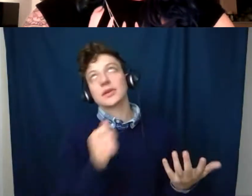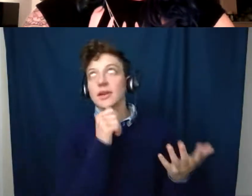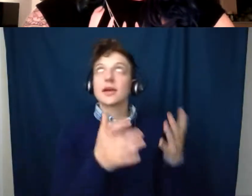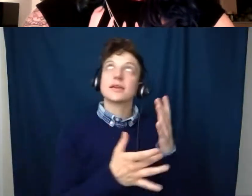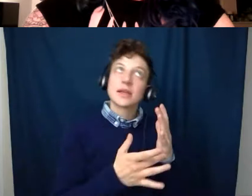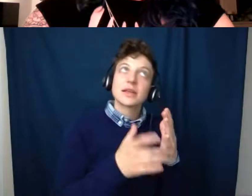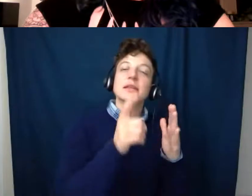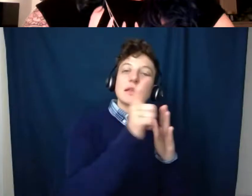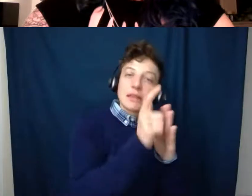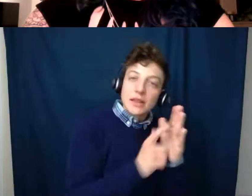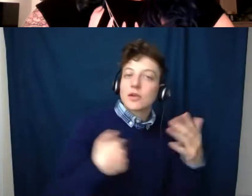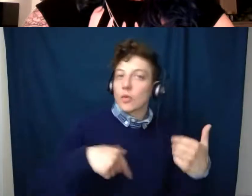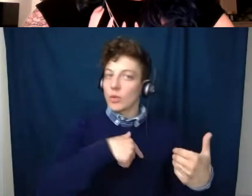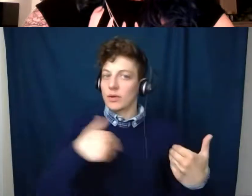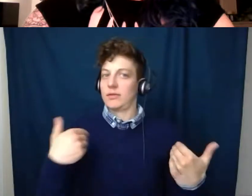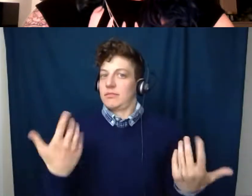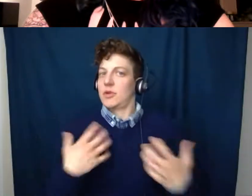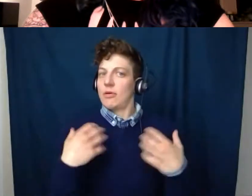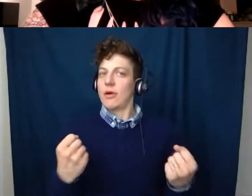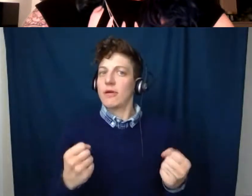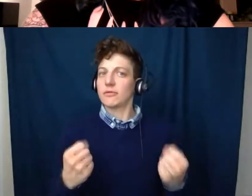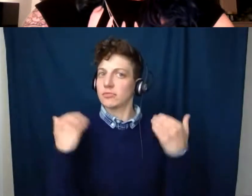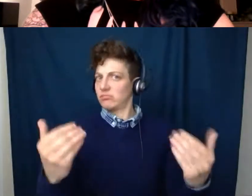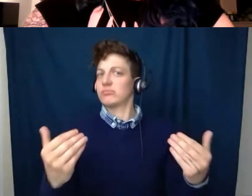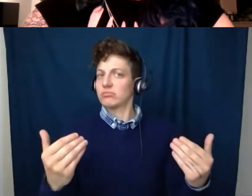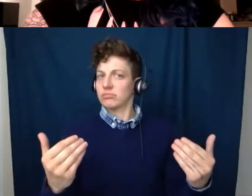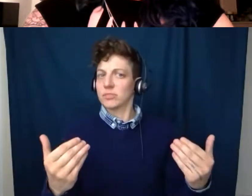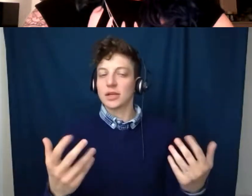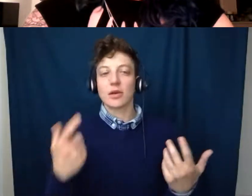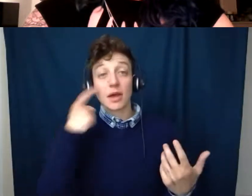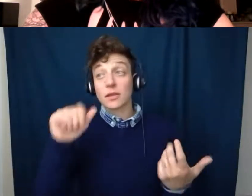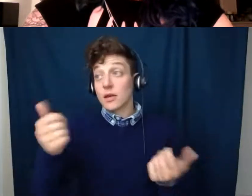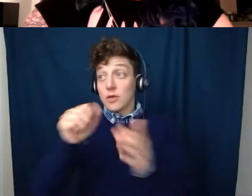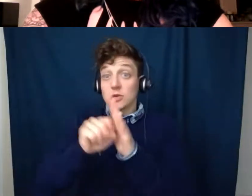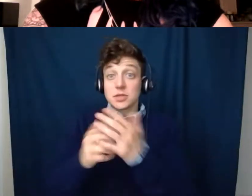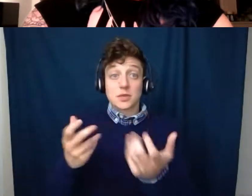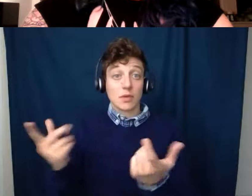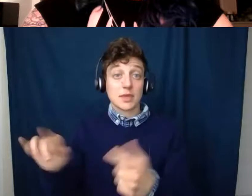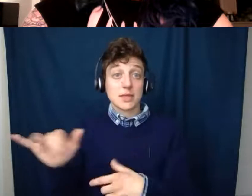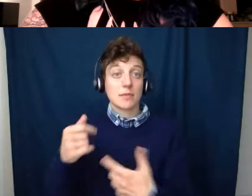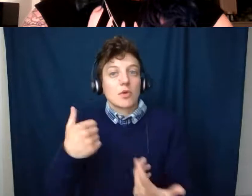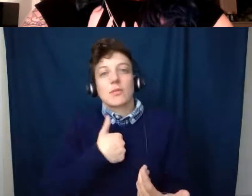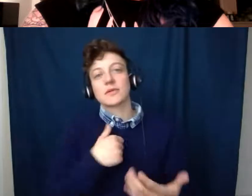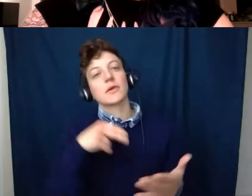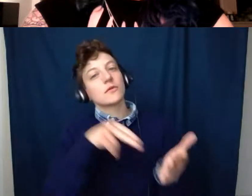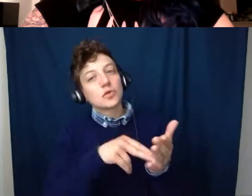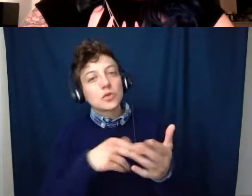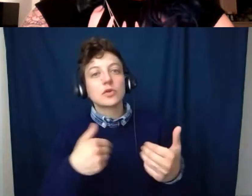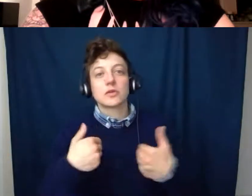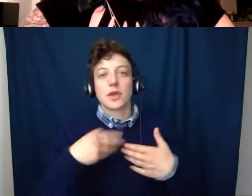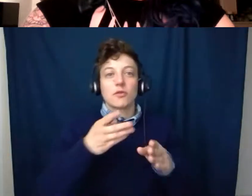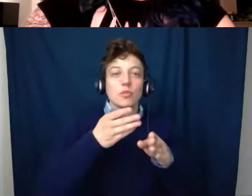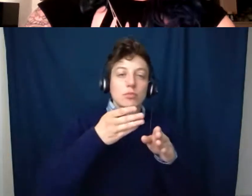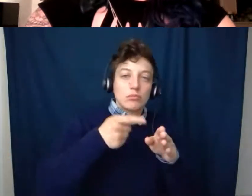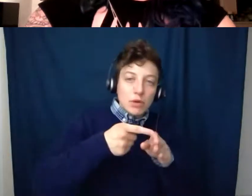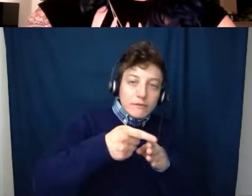felt confident doing. I think, other states have really different landscapes. And, I'm a nurse, I have like a professional license. And